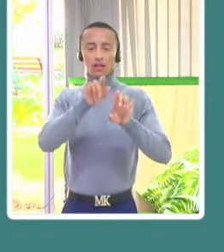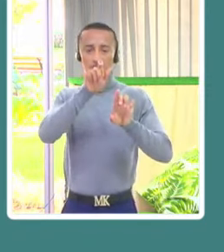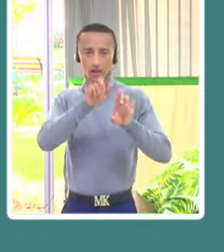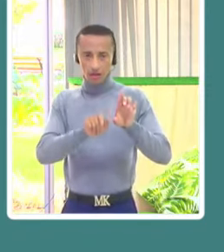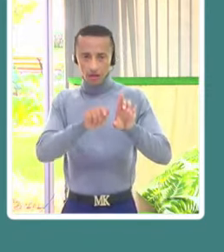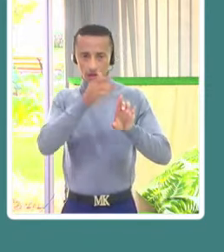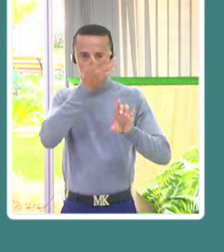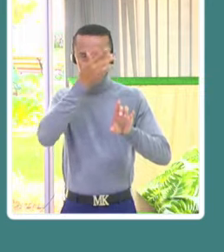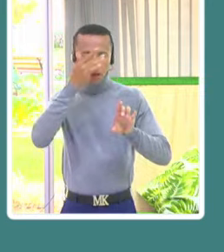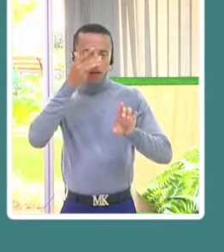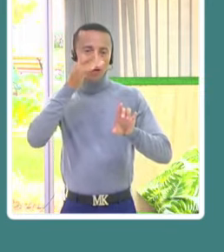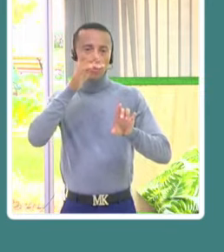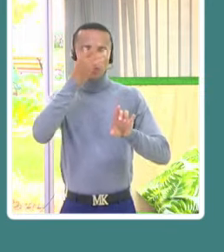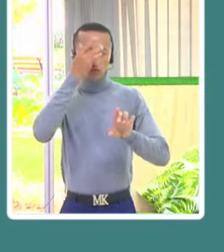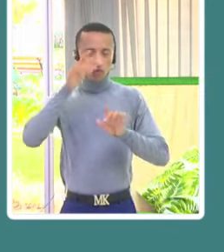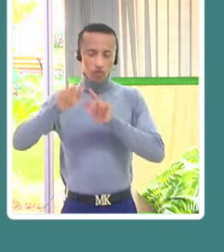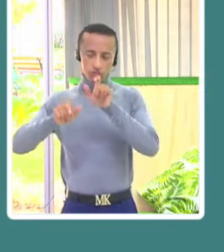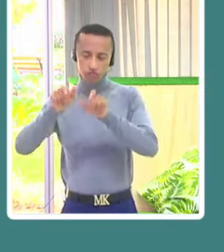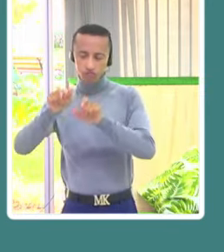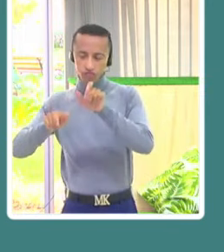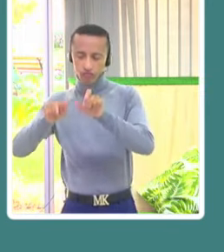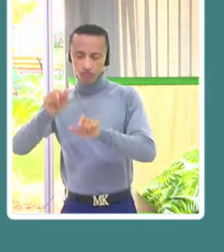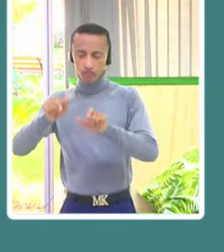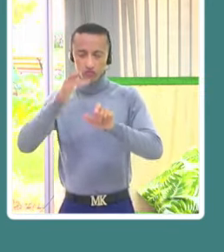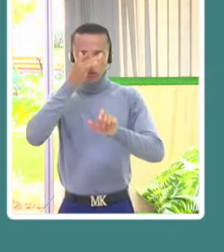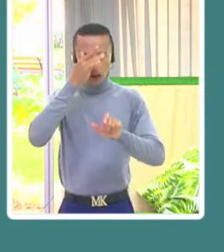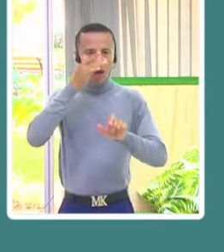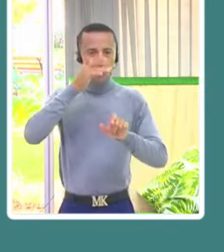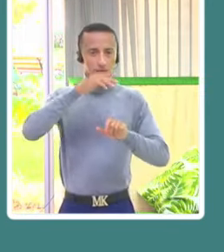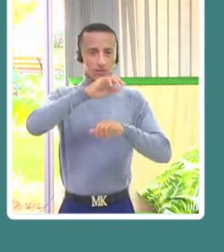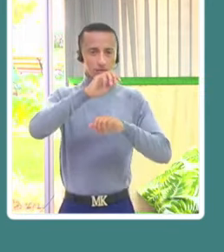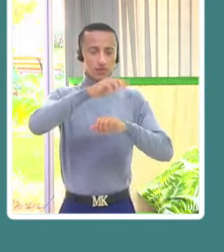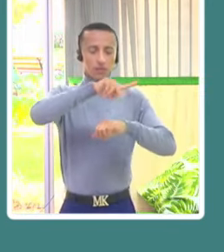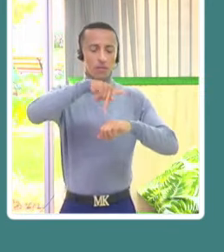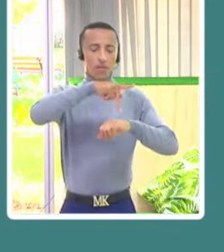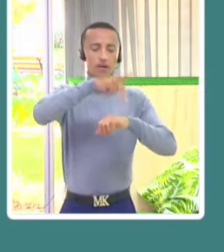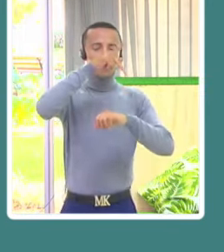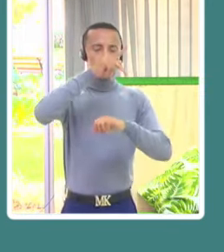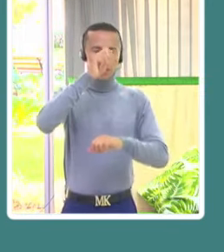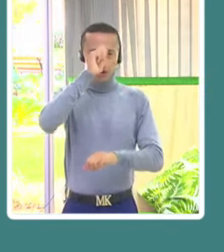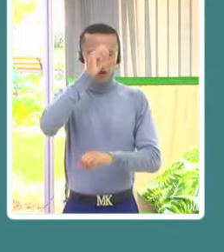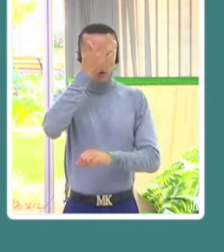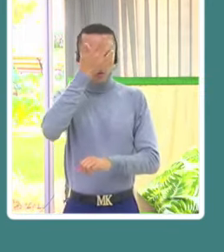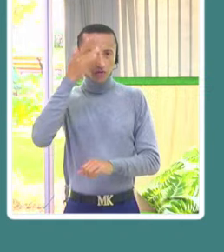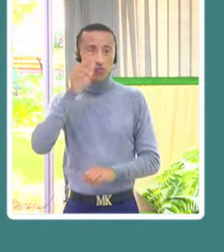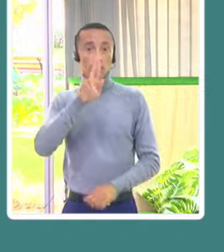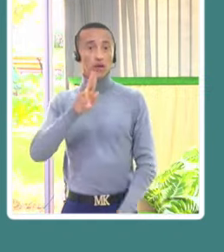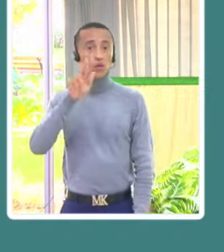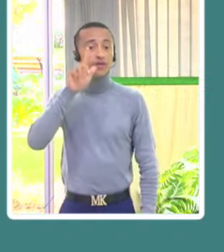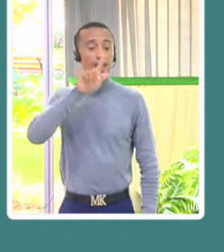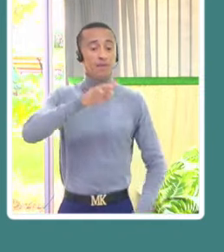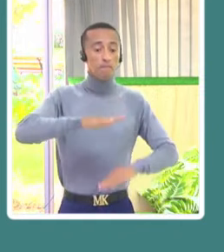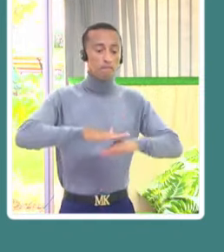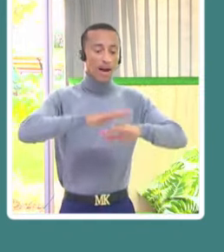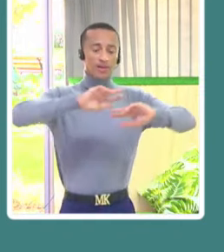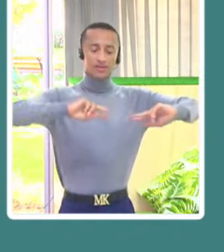more transactions. In Brazil, because your income is higher, you have more value.